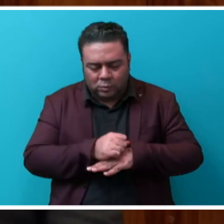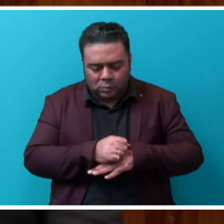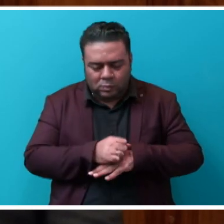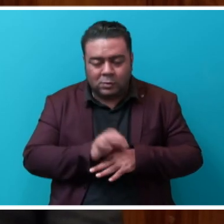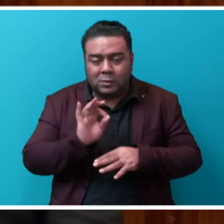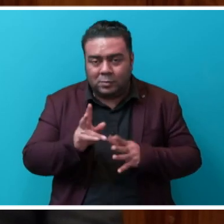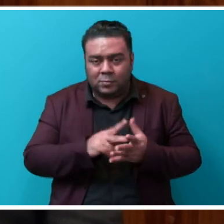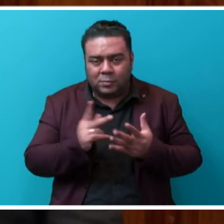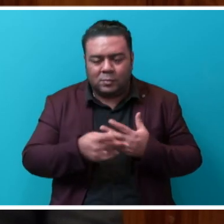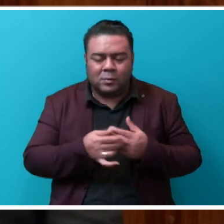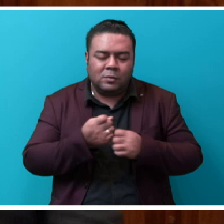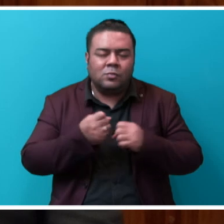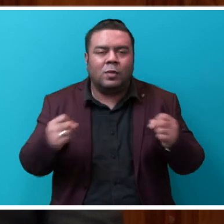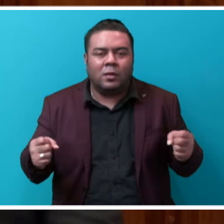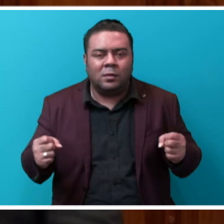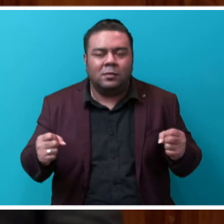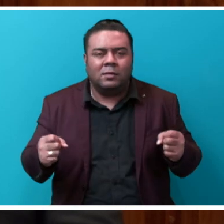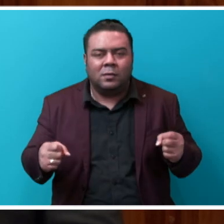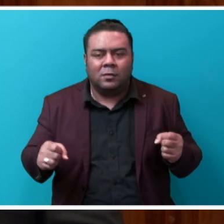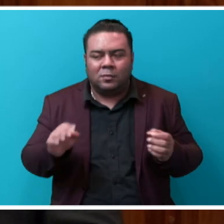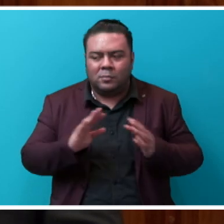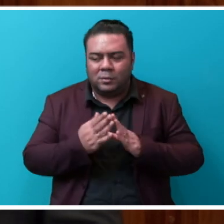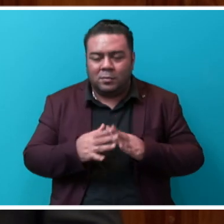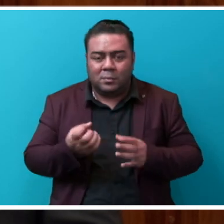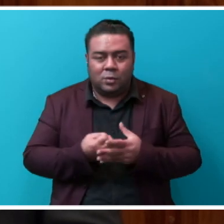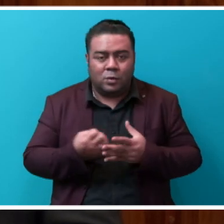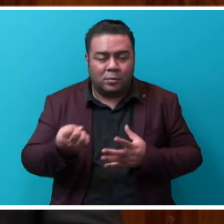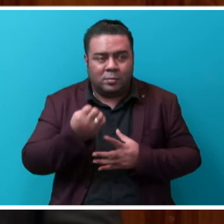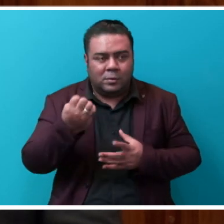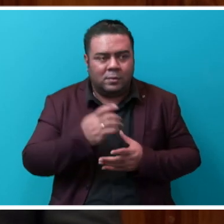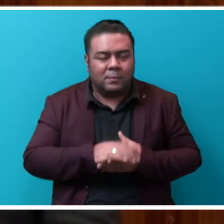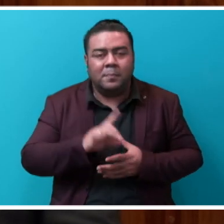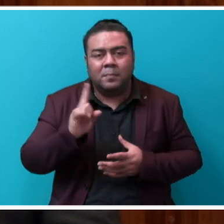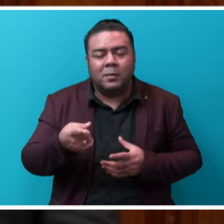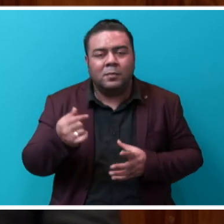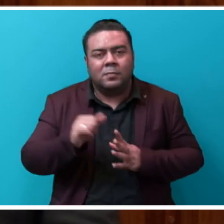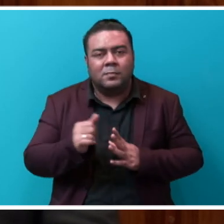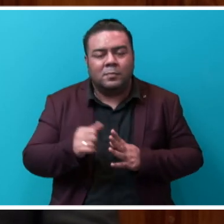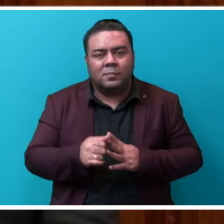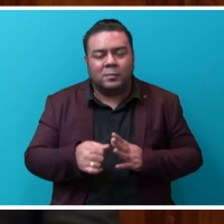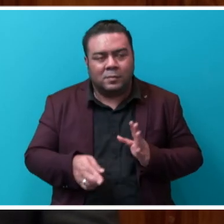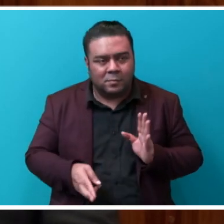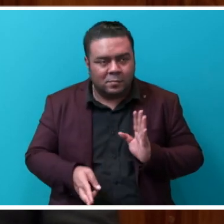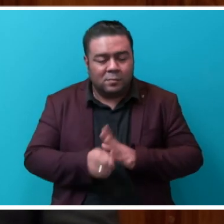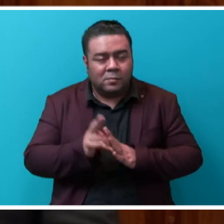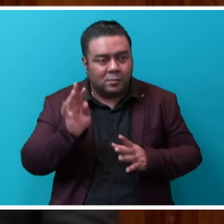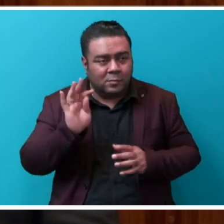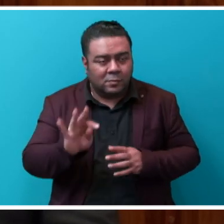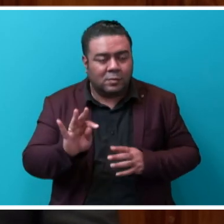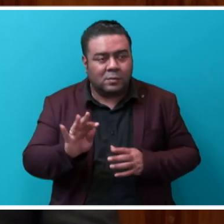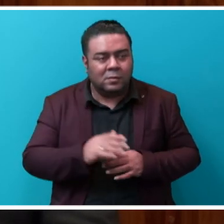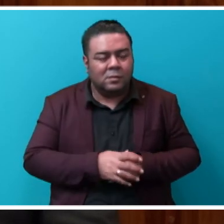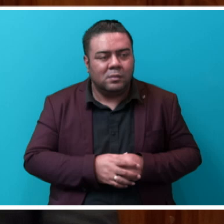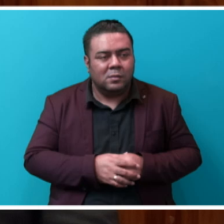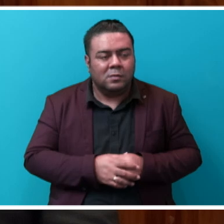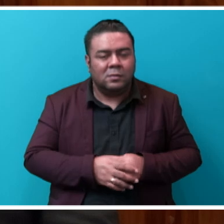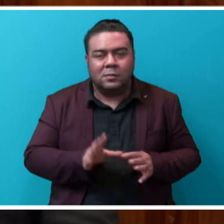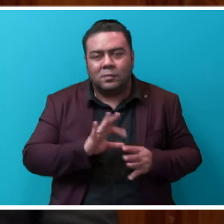only strengthen our economy, but also reinforces the